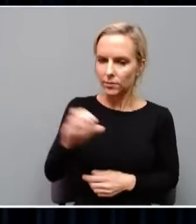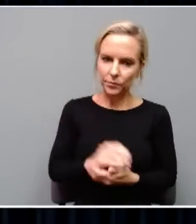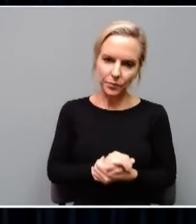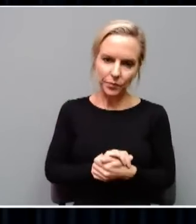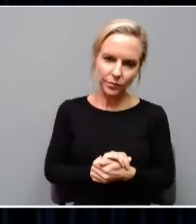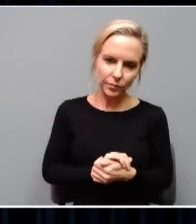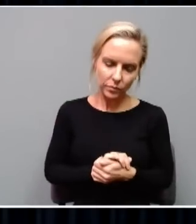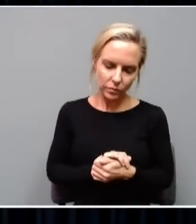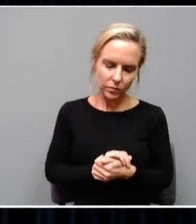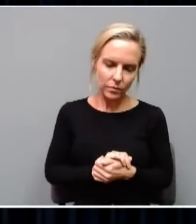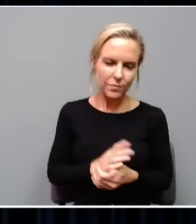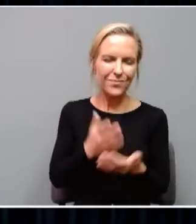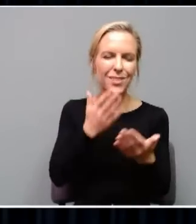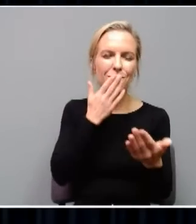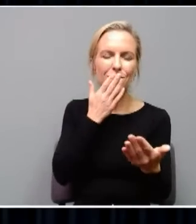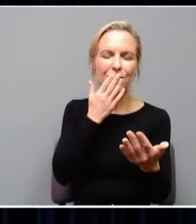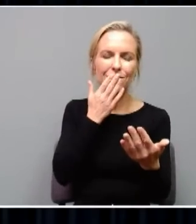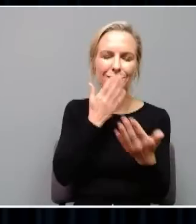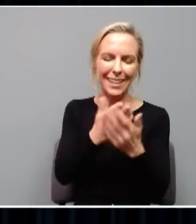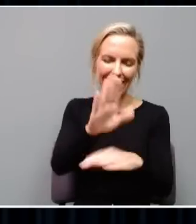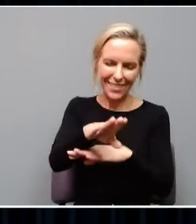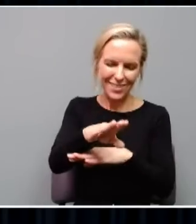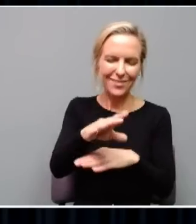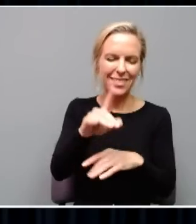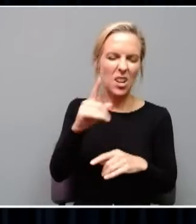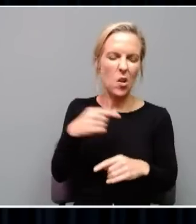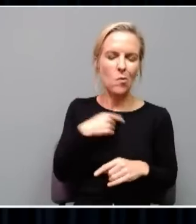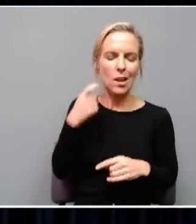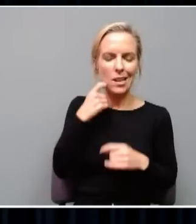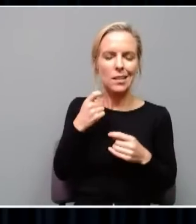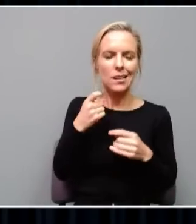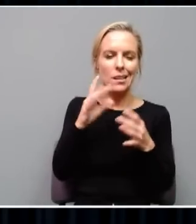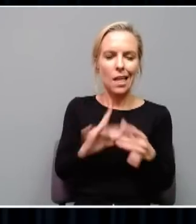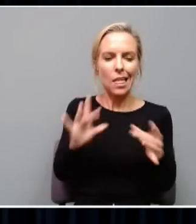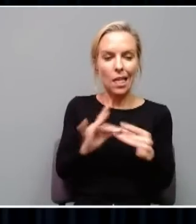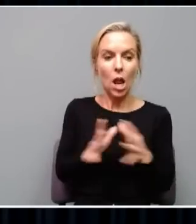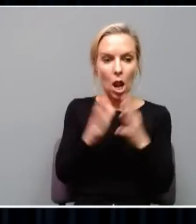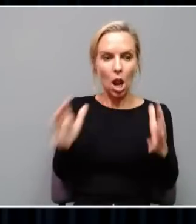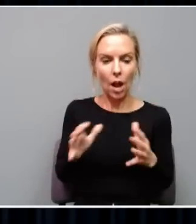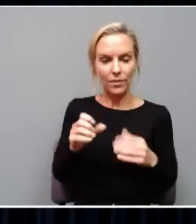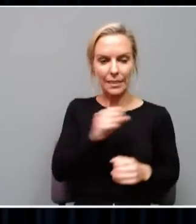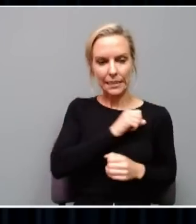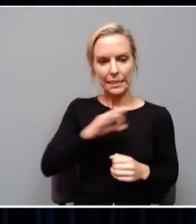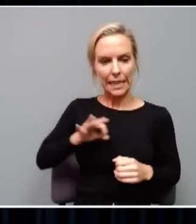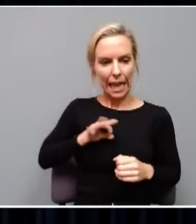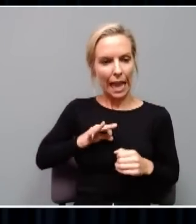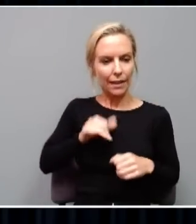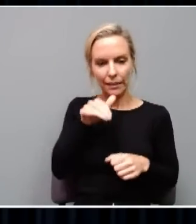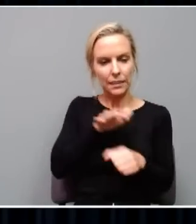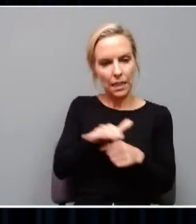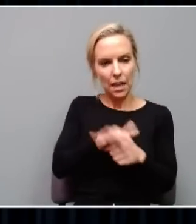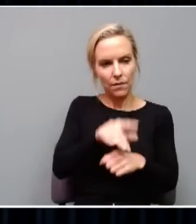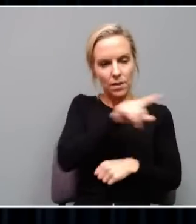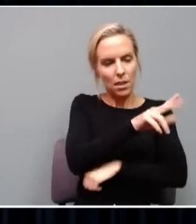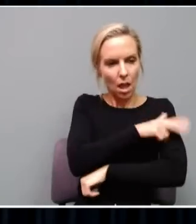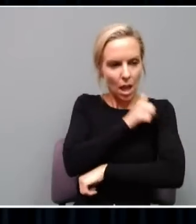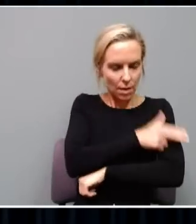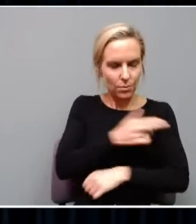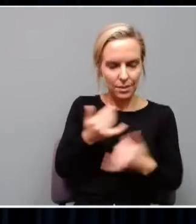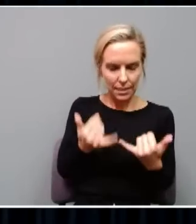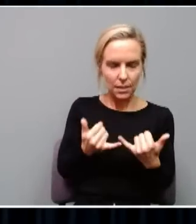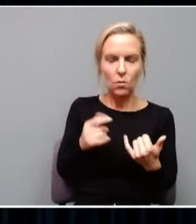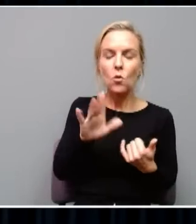Good afternoon, Governor. We've talked a lot about the staffing shortages at hospitals today. What concern do you have that that's only